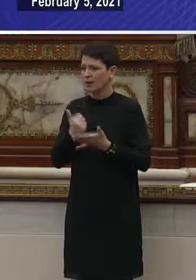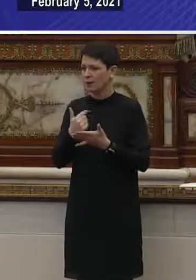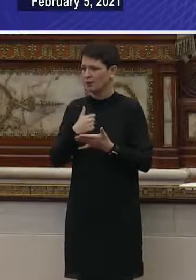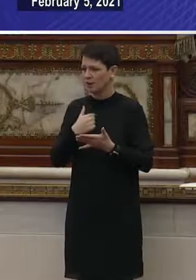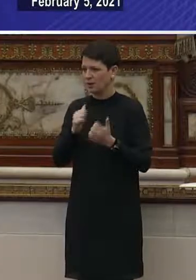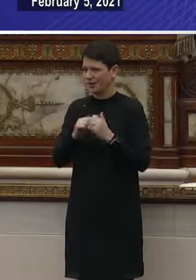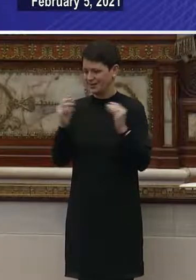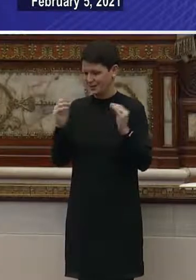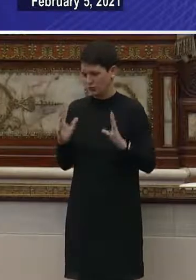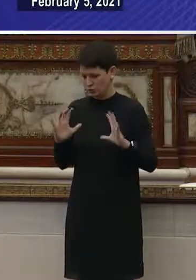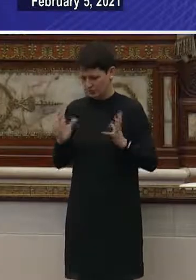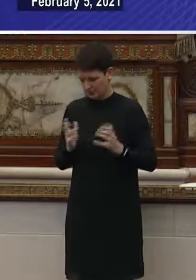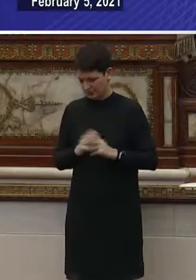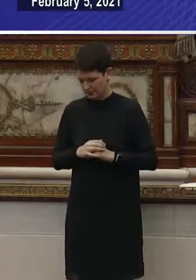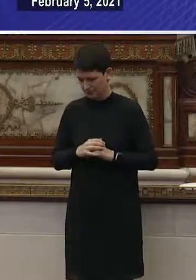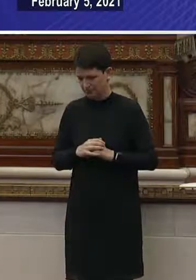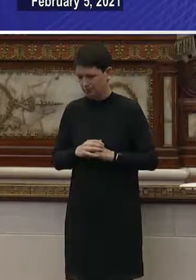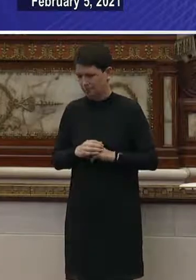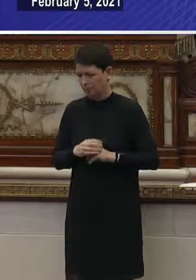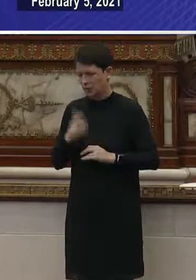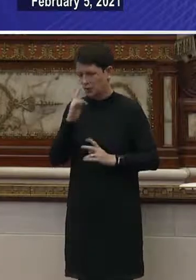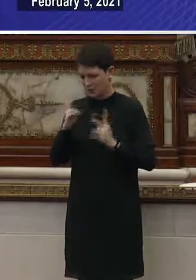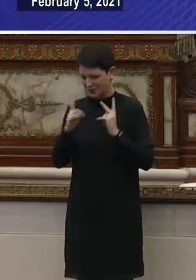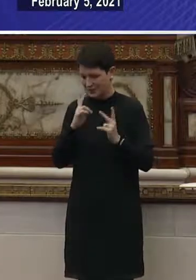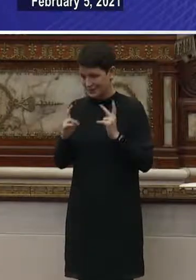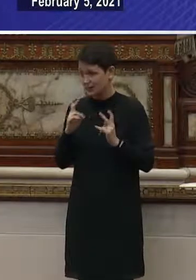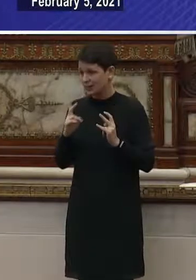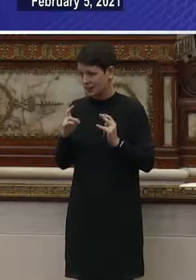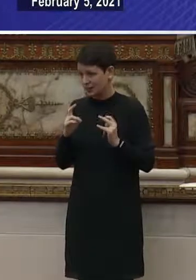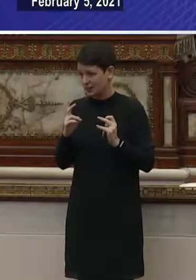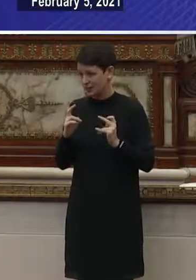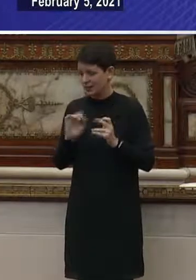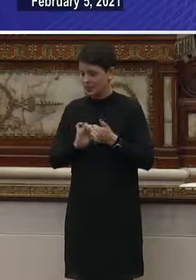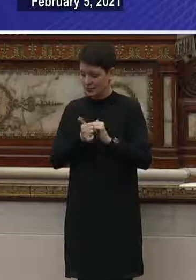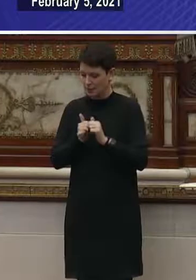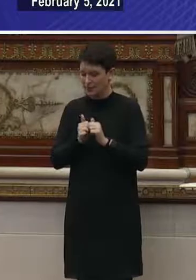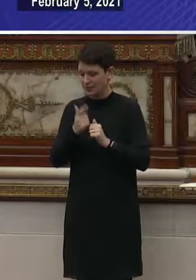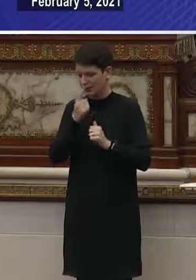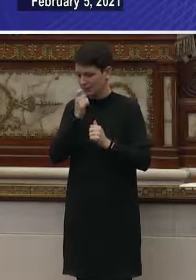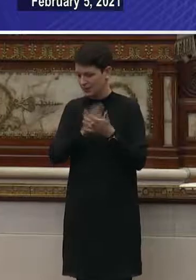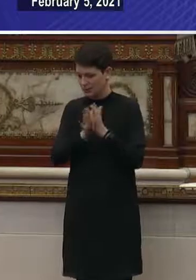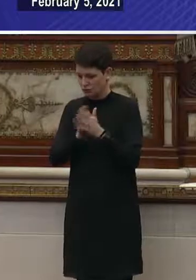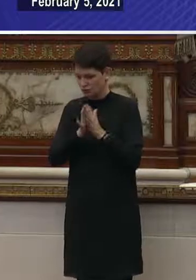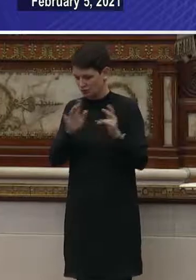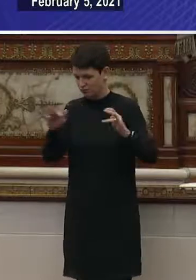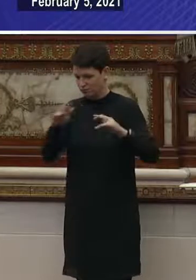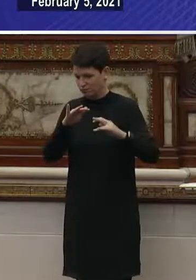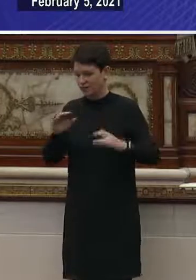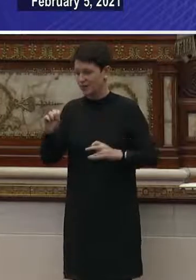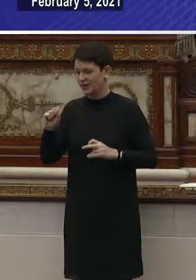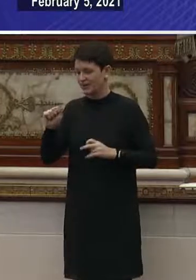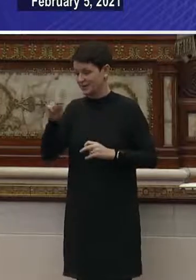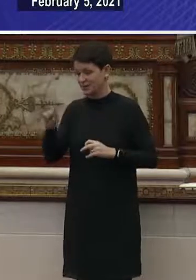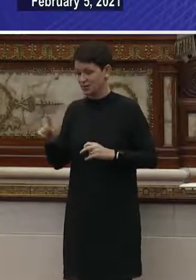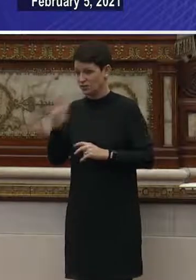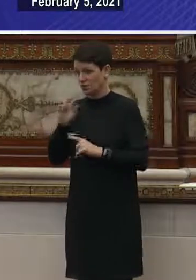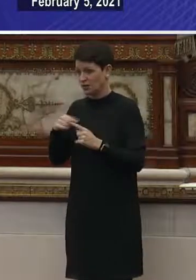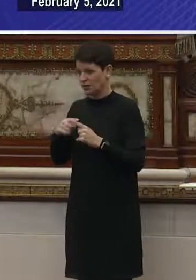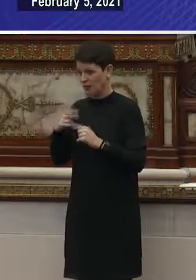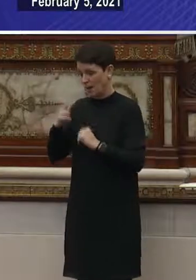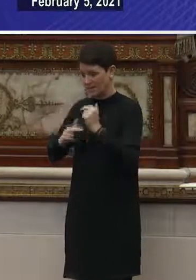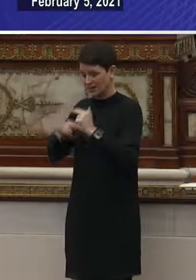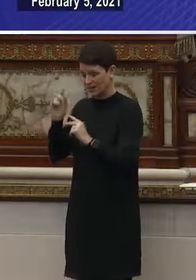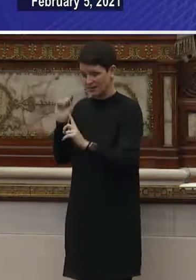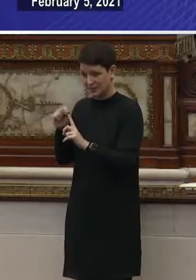with teachers, because we see all of the competing interests. Councilwoman Sanchez talked about our